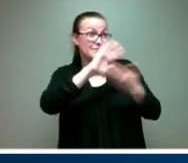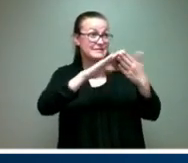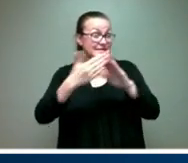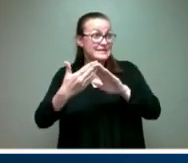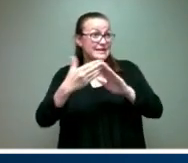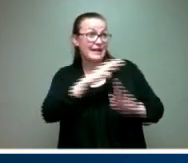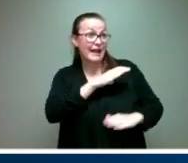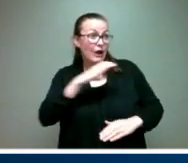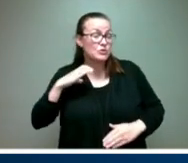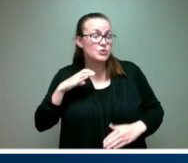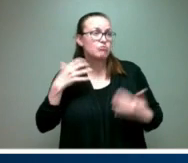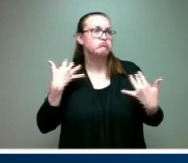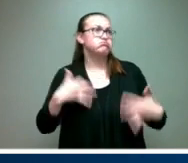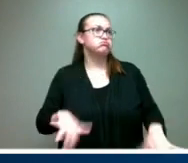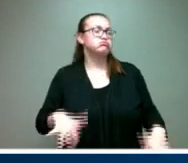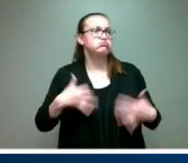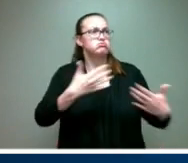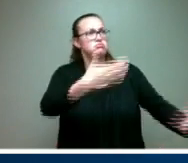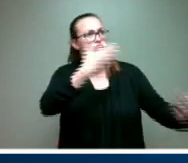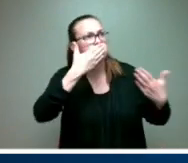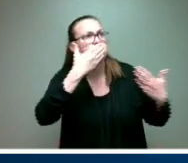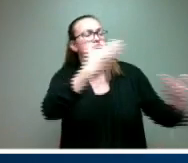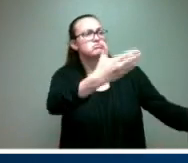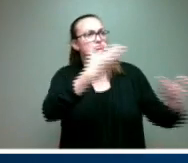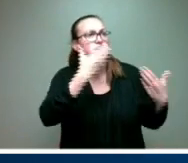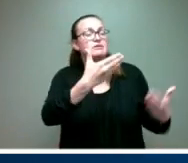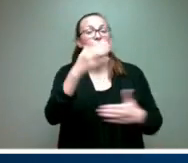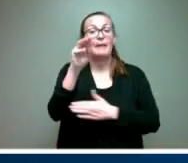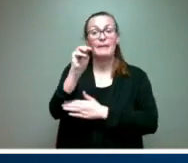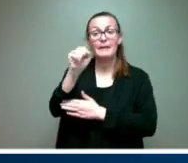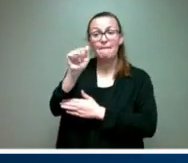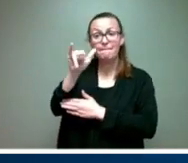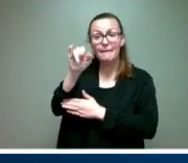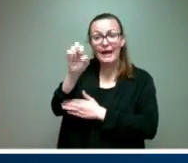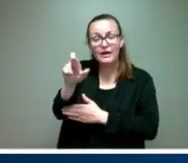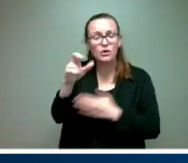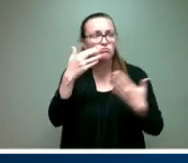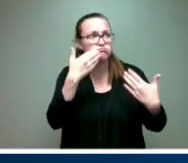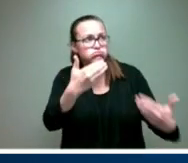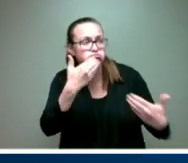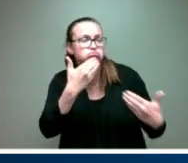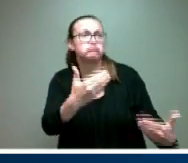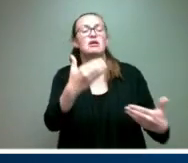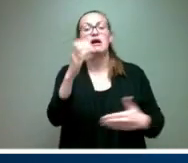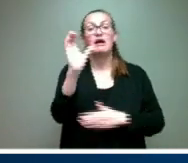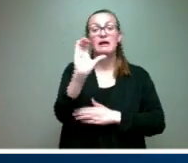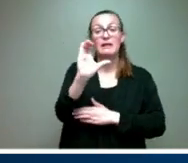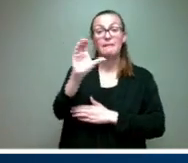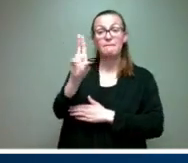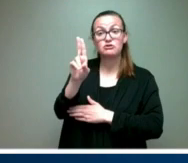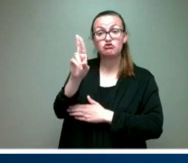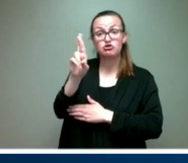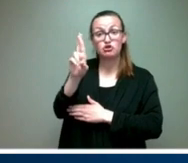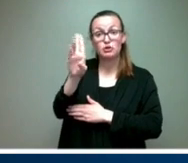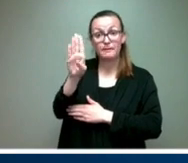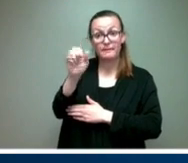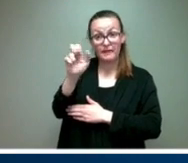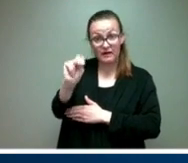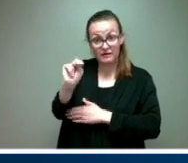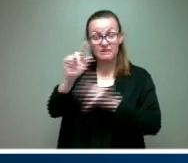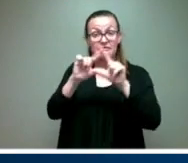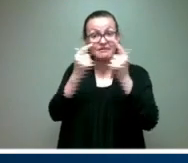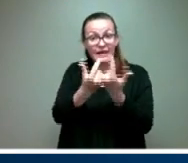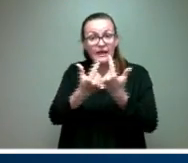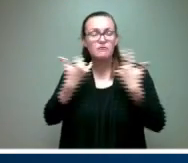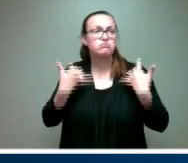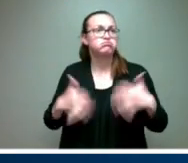mayor's team is doing, Columbus Urban League. We have a multitude of partners and people coming together and